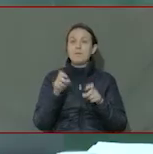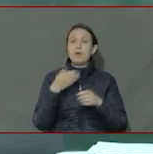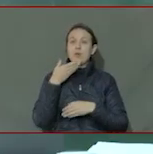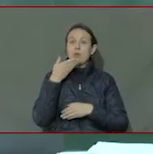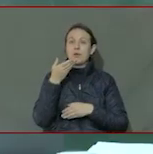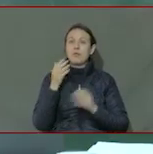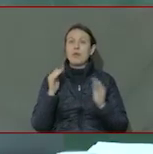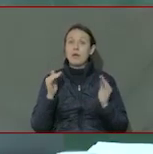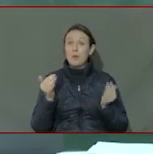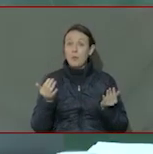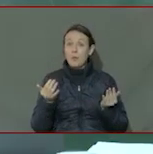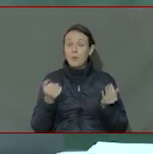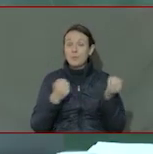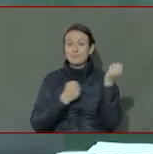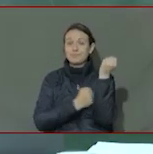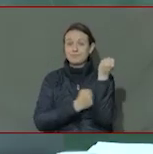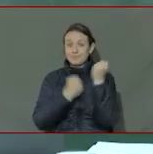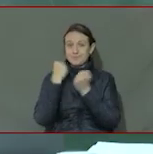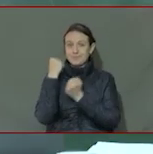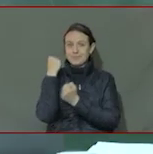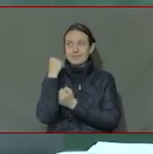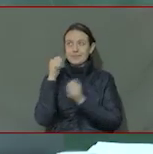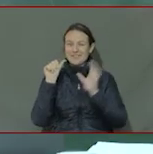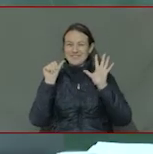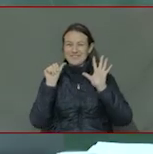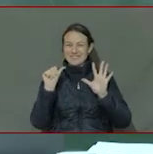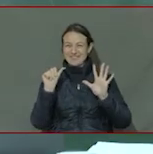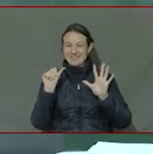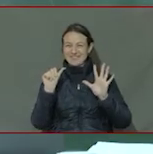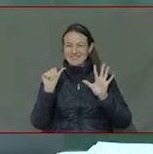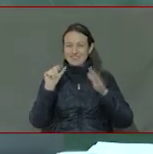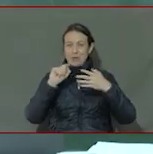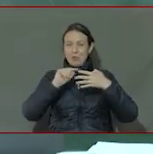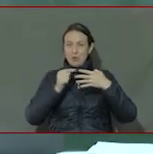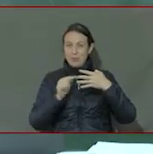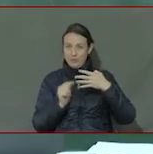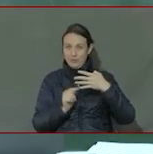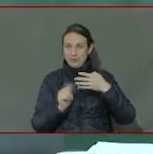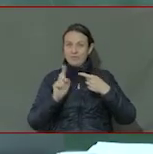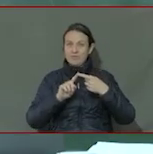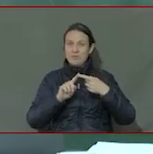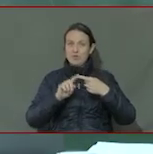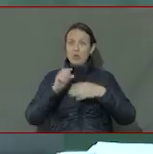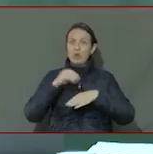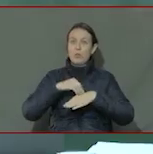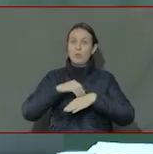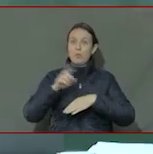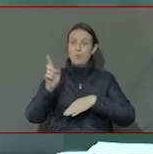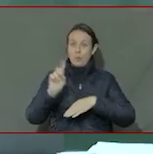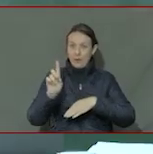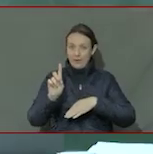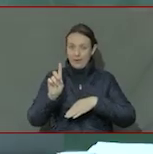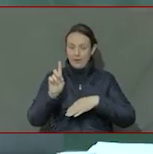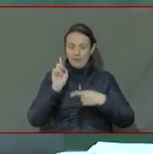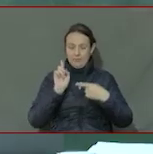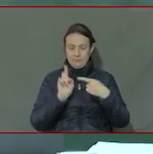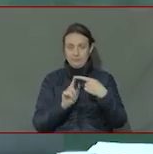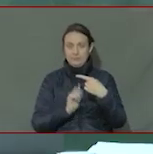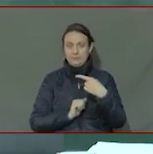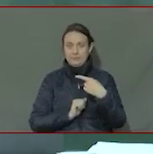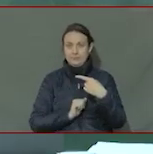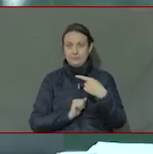on a framework of 6 points. Number 1, what is the problem? You write down. Like in this